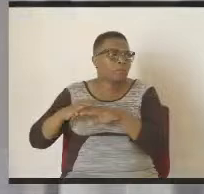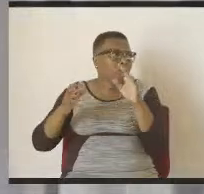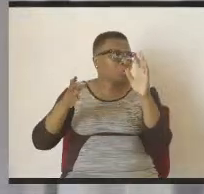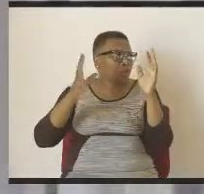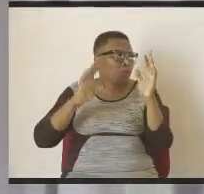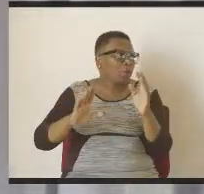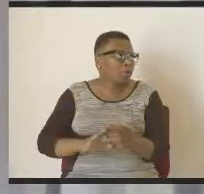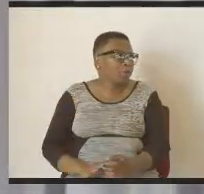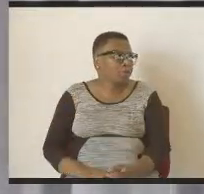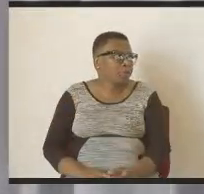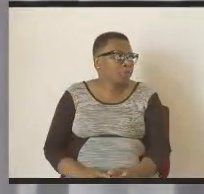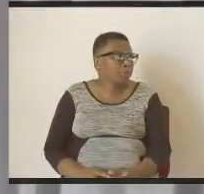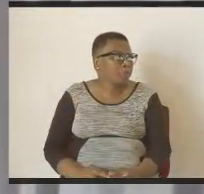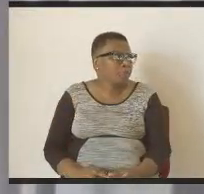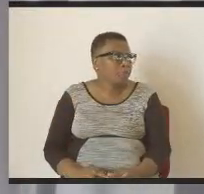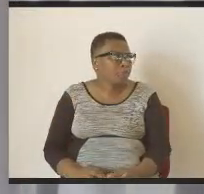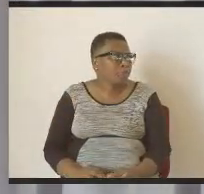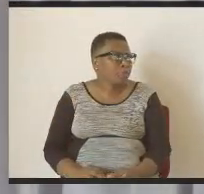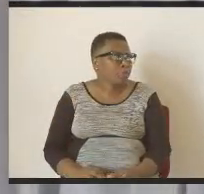amen.